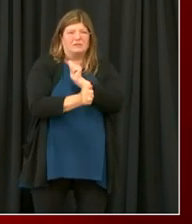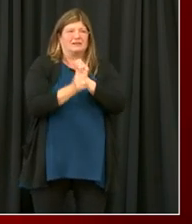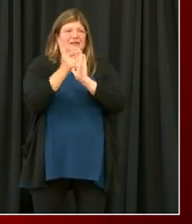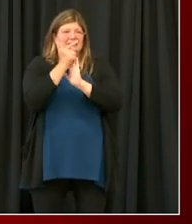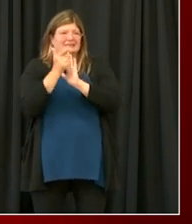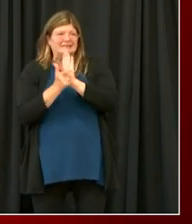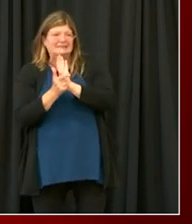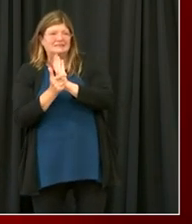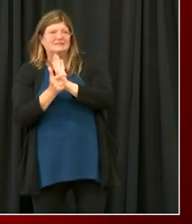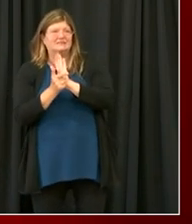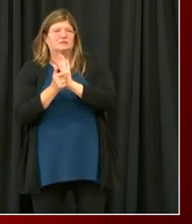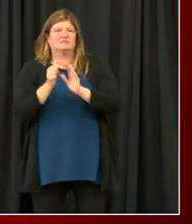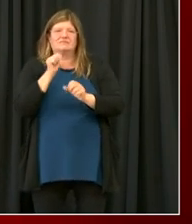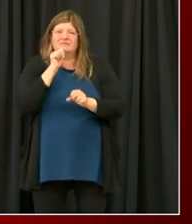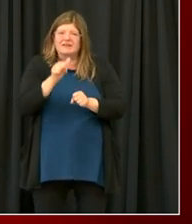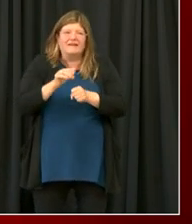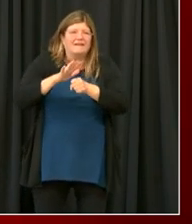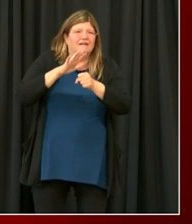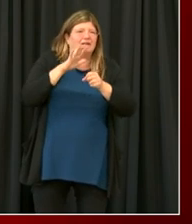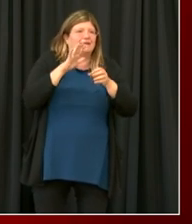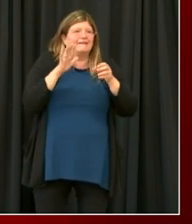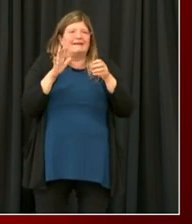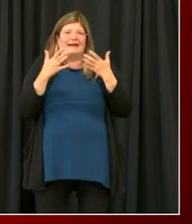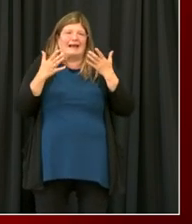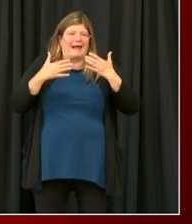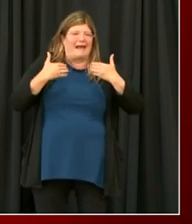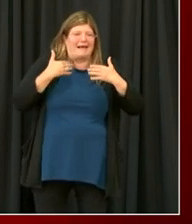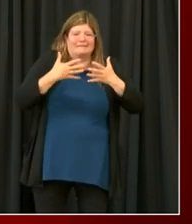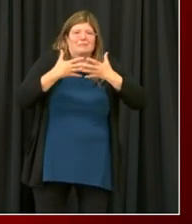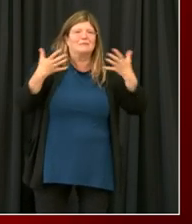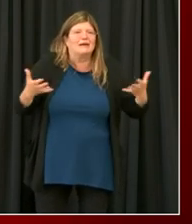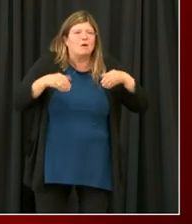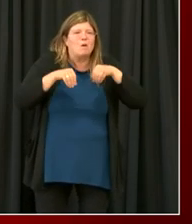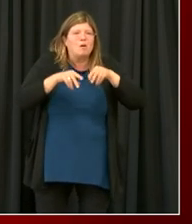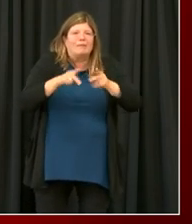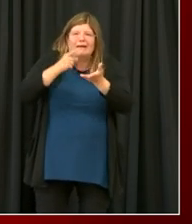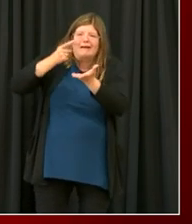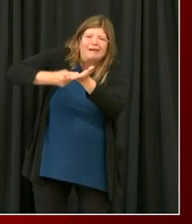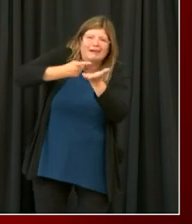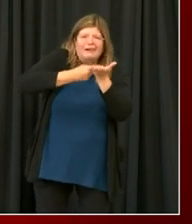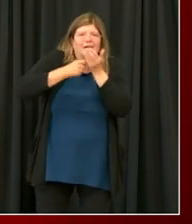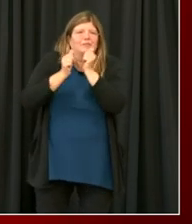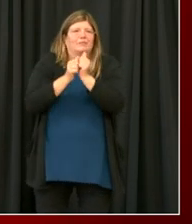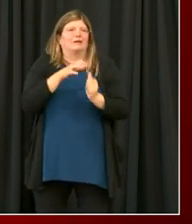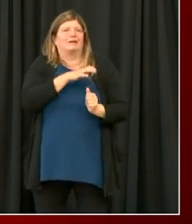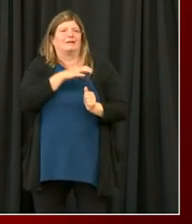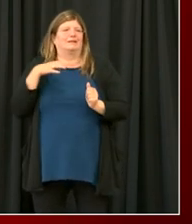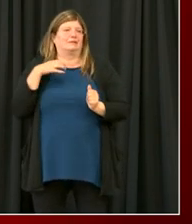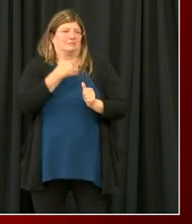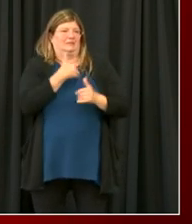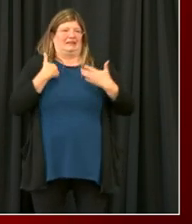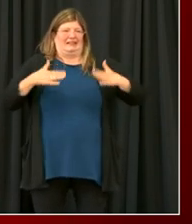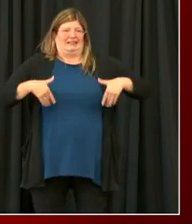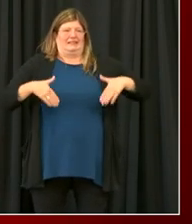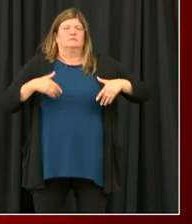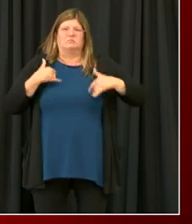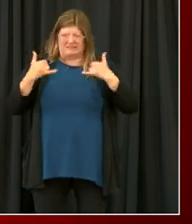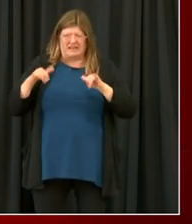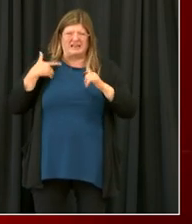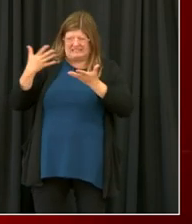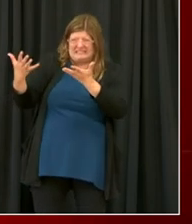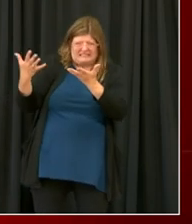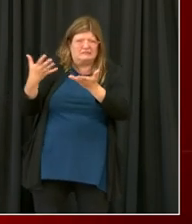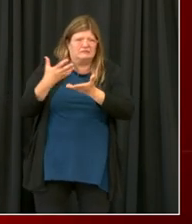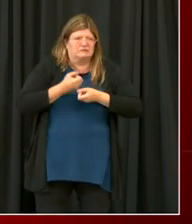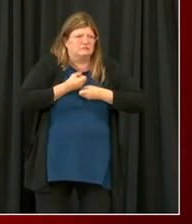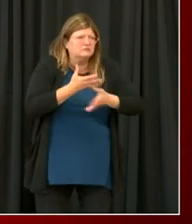fully had a chance to work with the council members on. I've also expressed a concern about